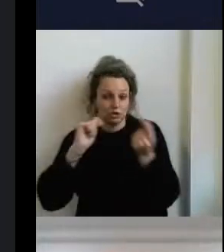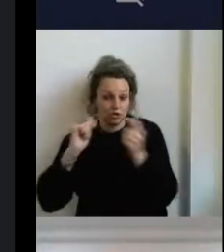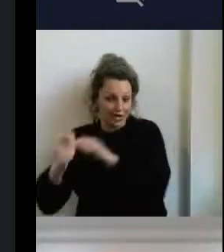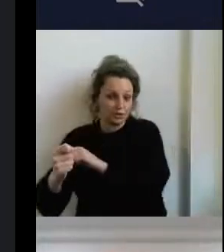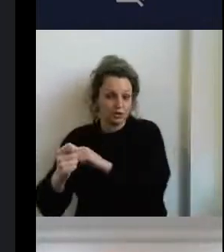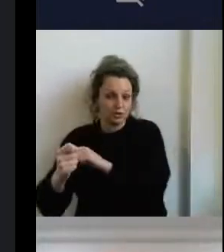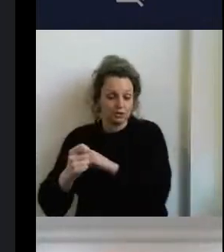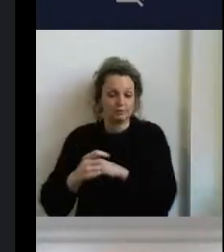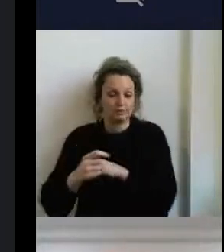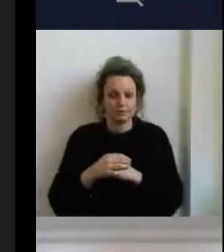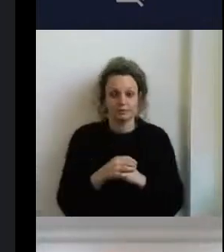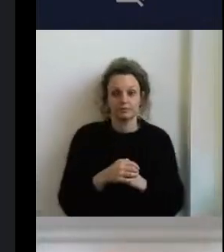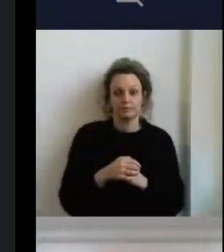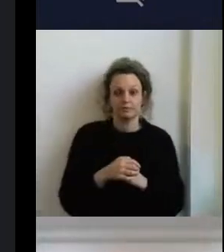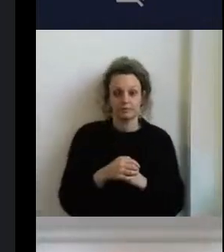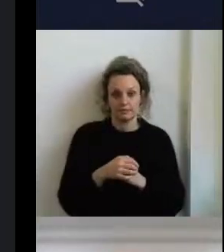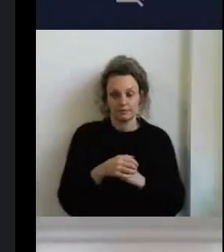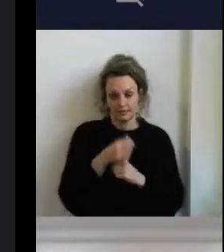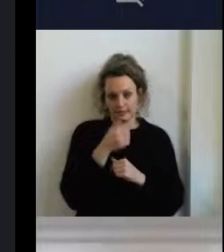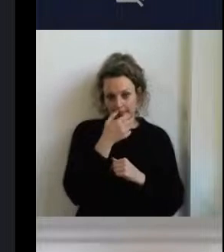of the different settings.